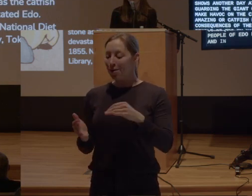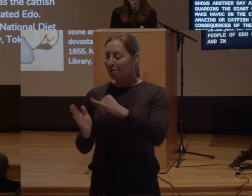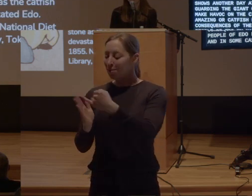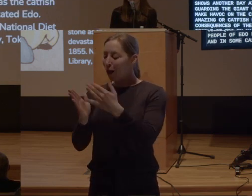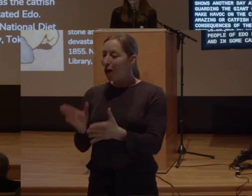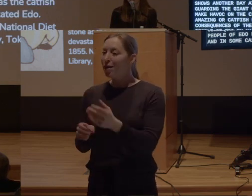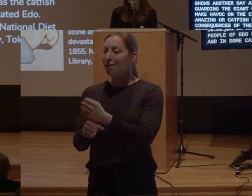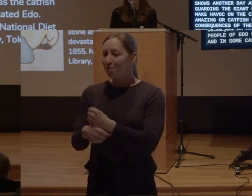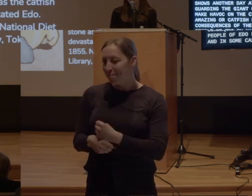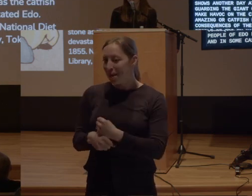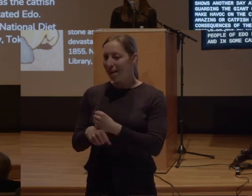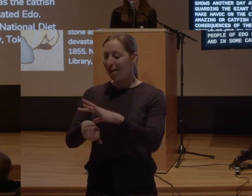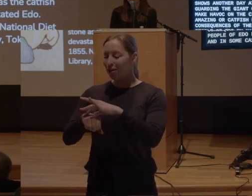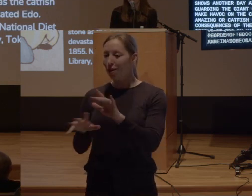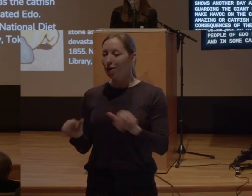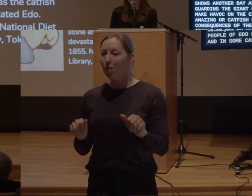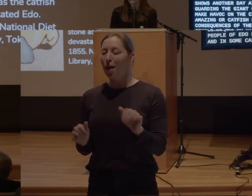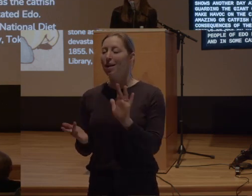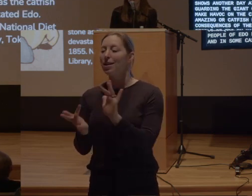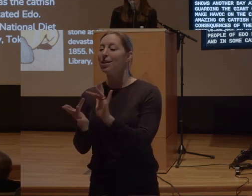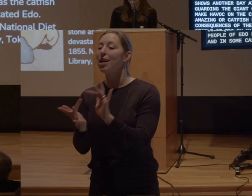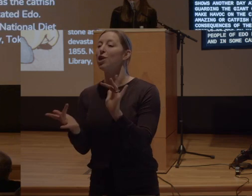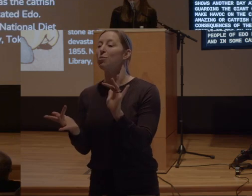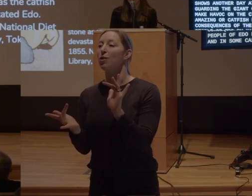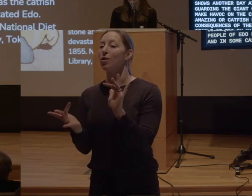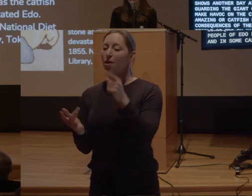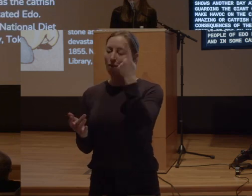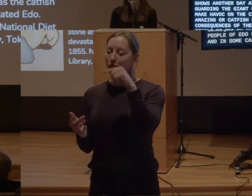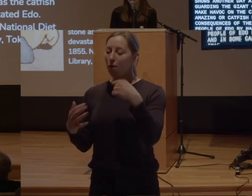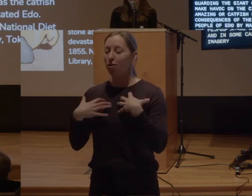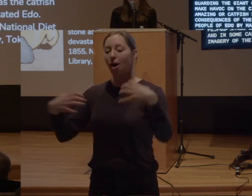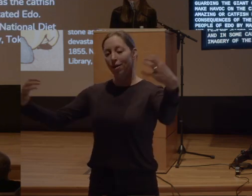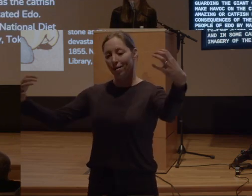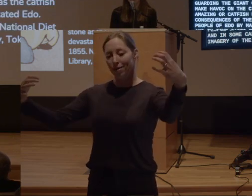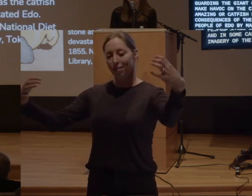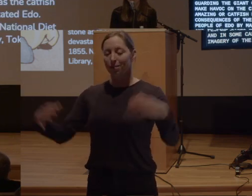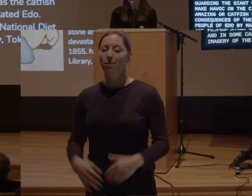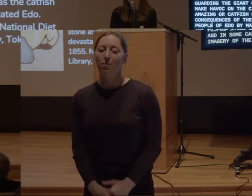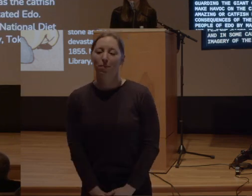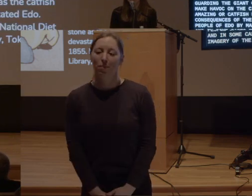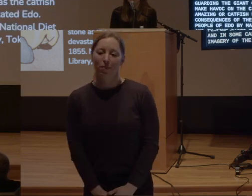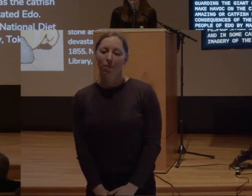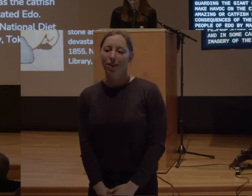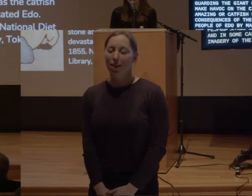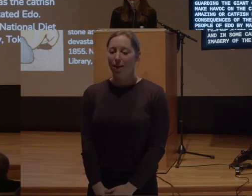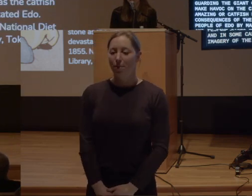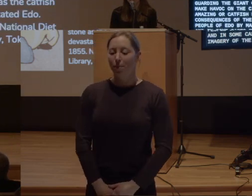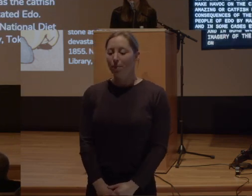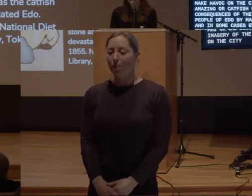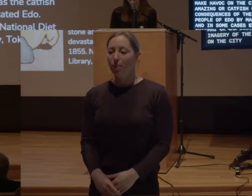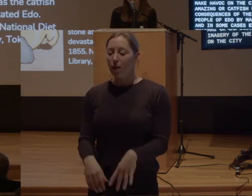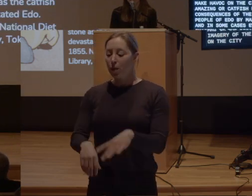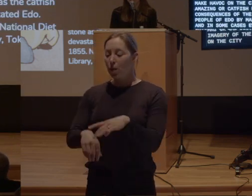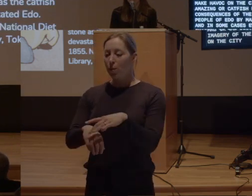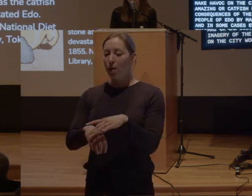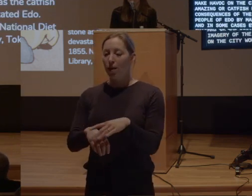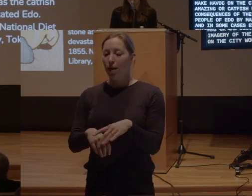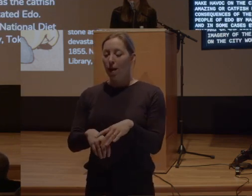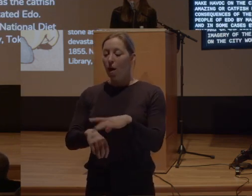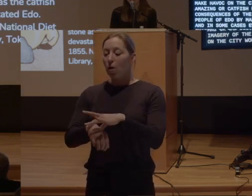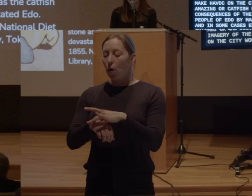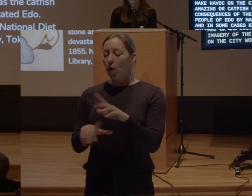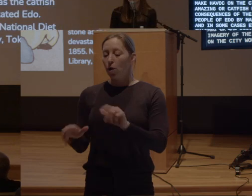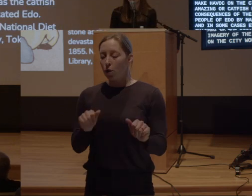cases even humorous. More extensive imagery of the disastrous effect of earthquakes on the city would not appear in